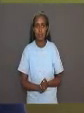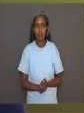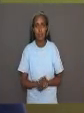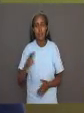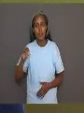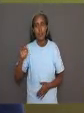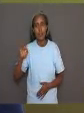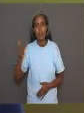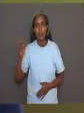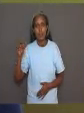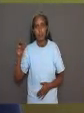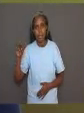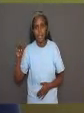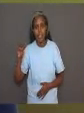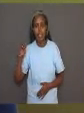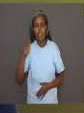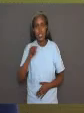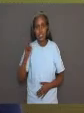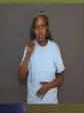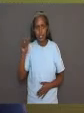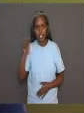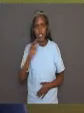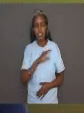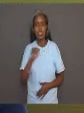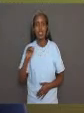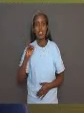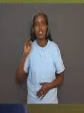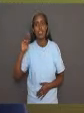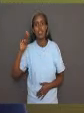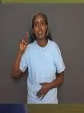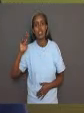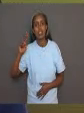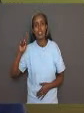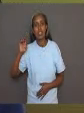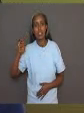mean deviation and interquartile range.